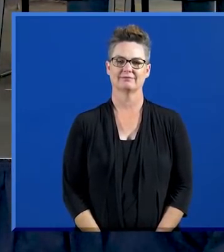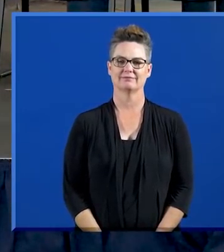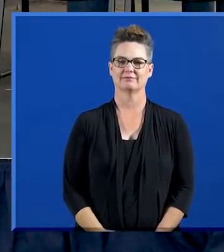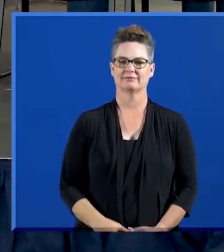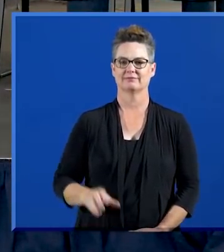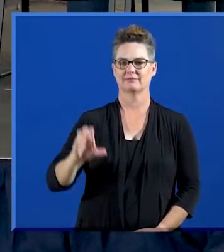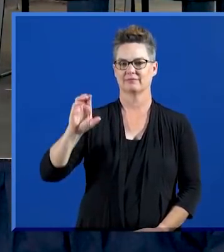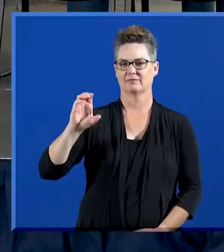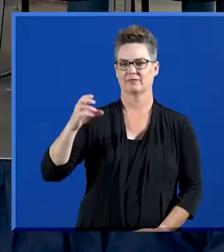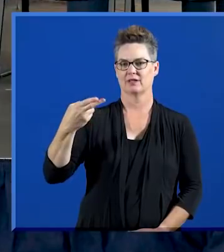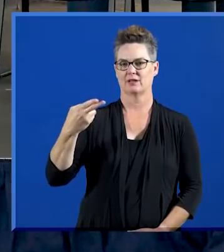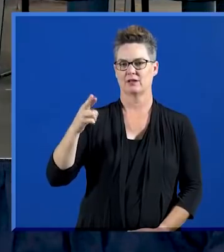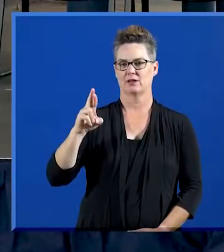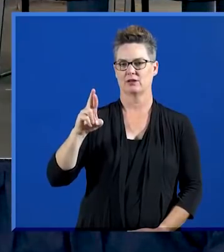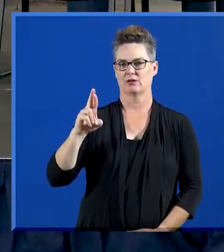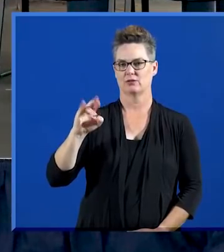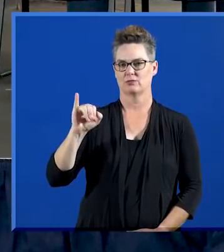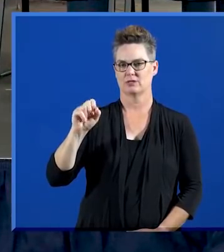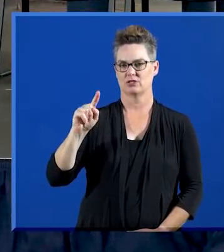Christian Myberg.